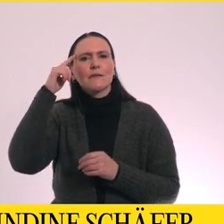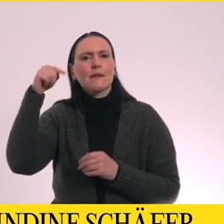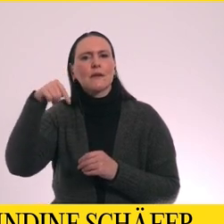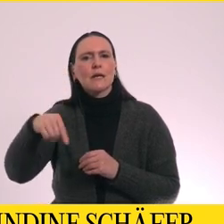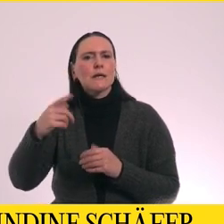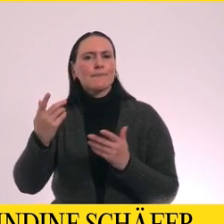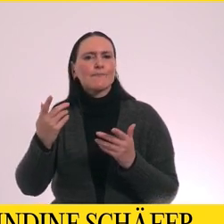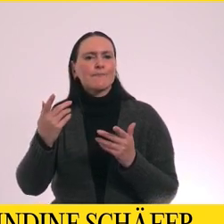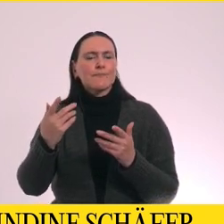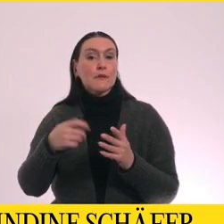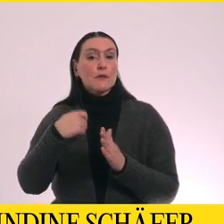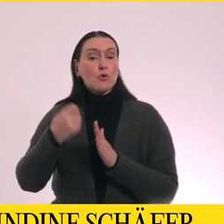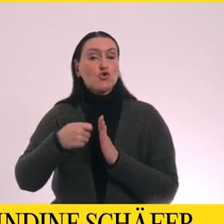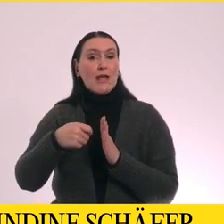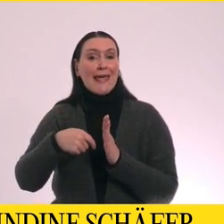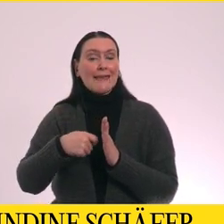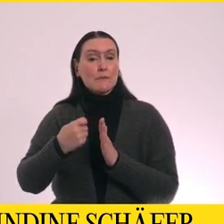and